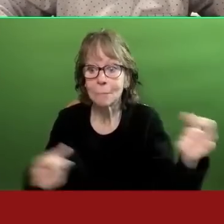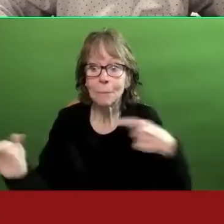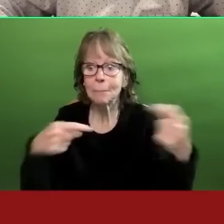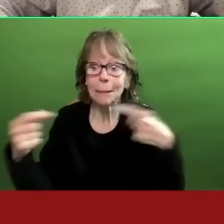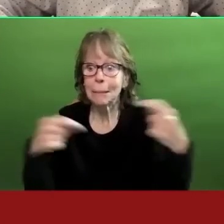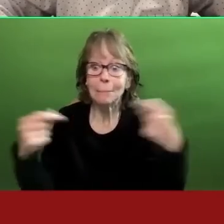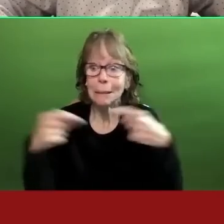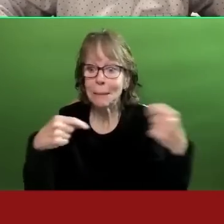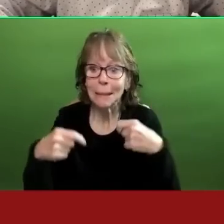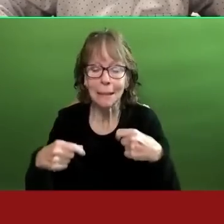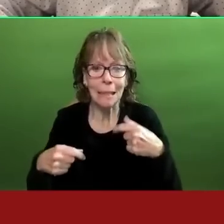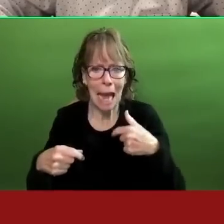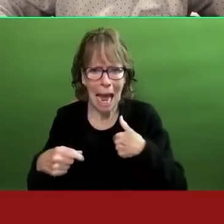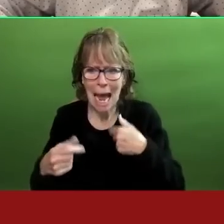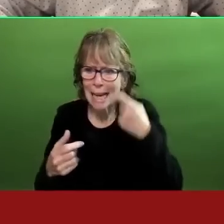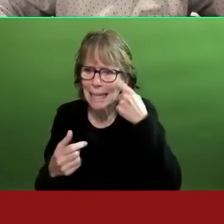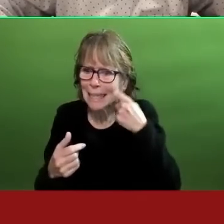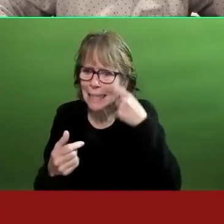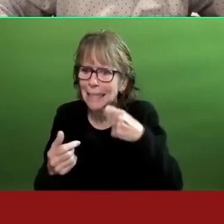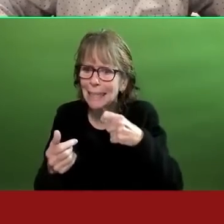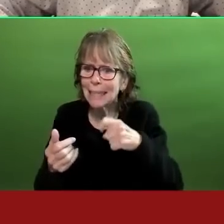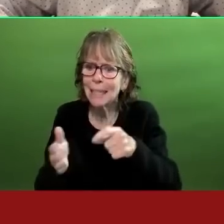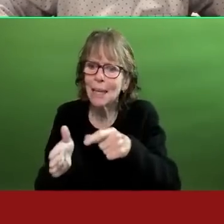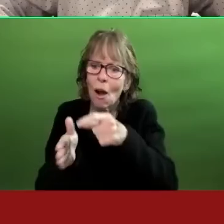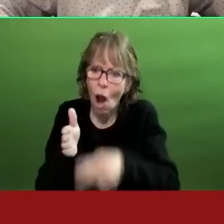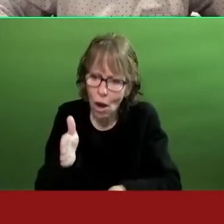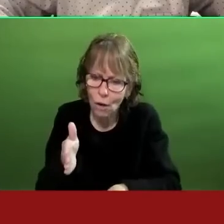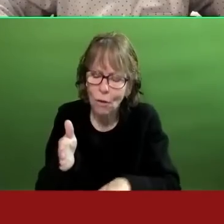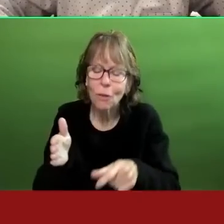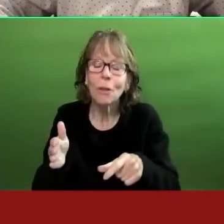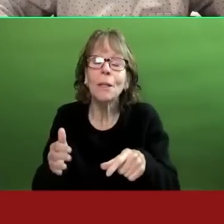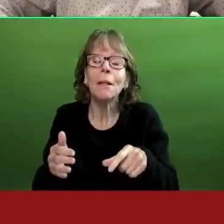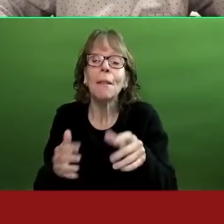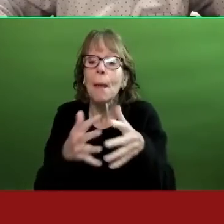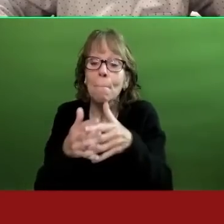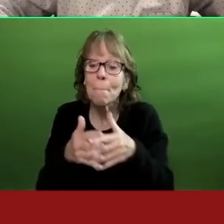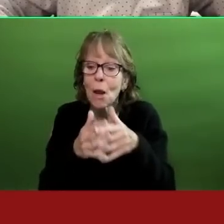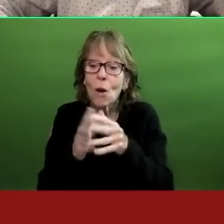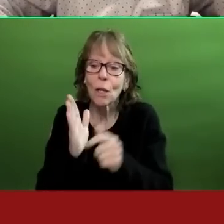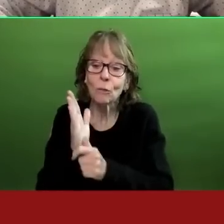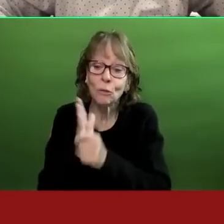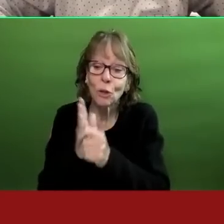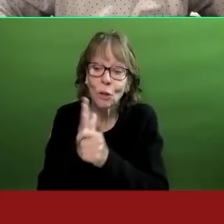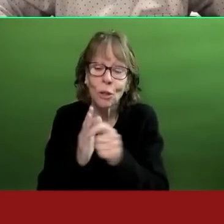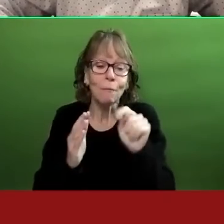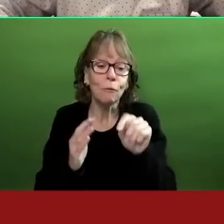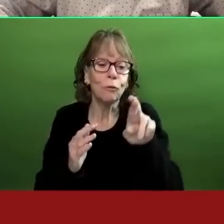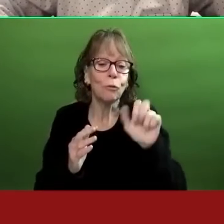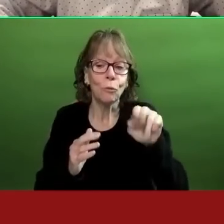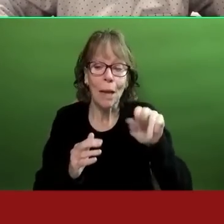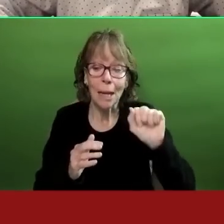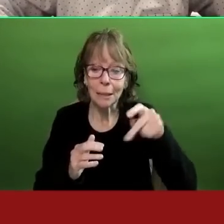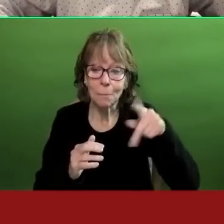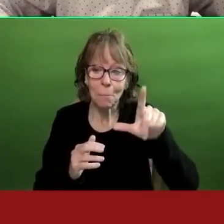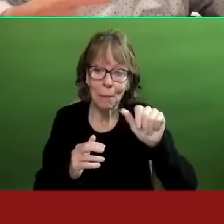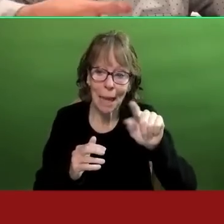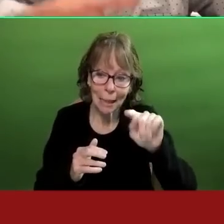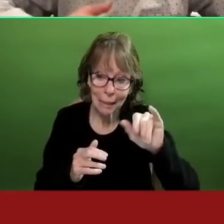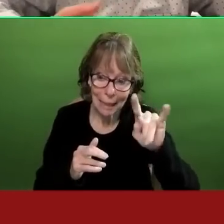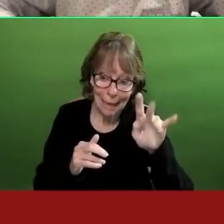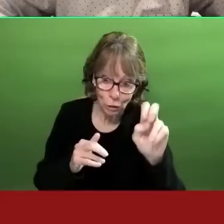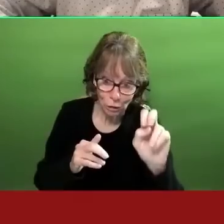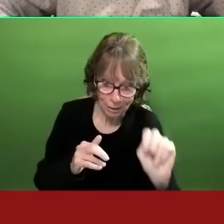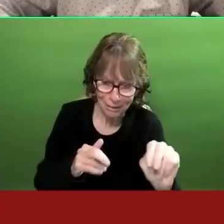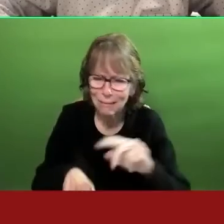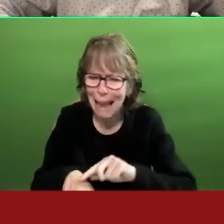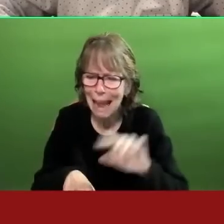article that came out in the American Journal of Transplantation. It was only 8 a.m, so I was like, no, I haven't read that. But my friends